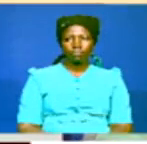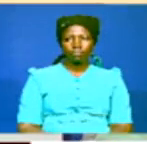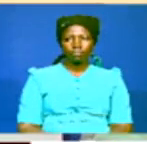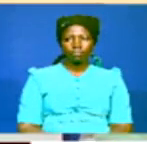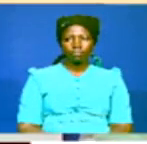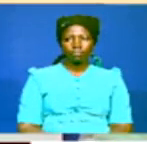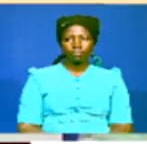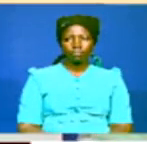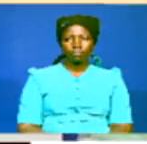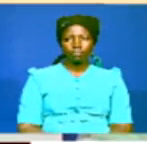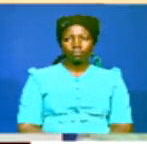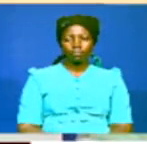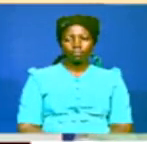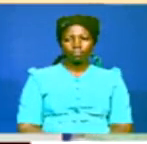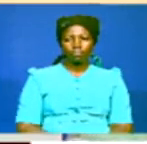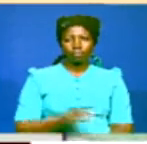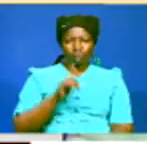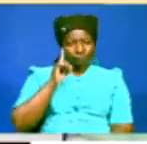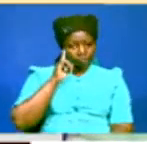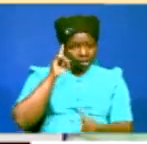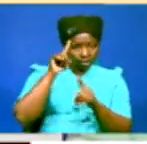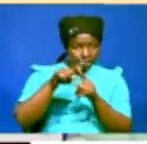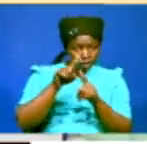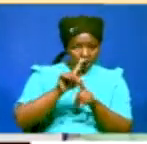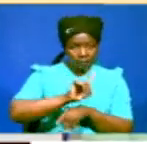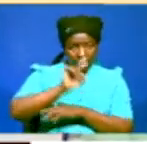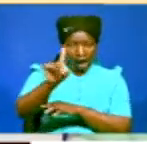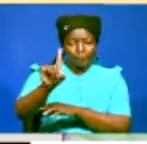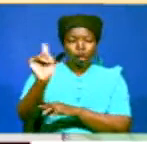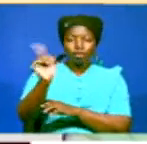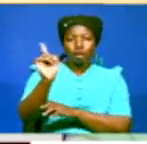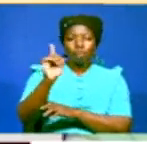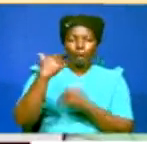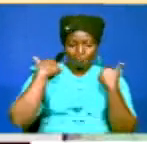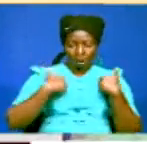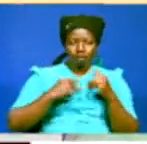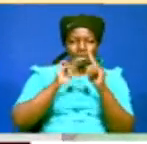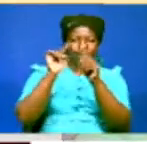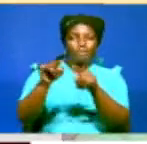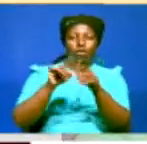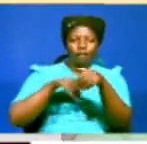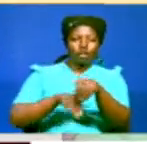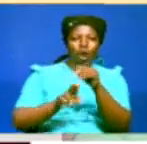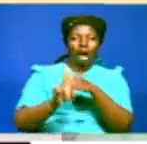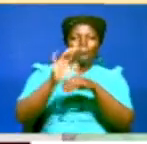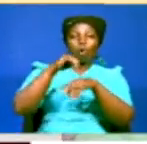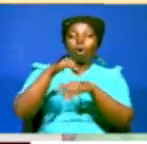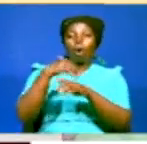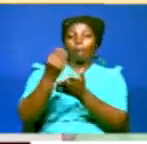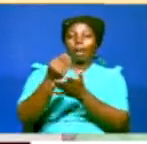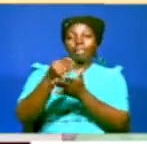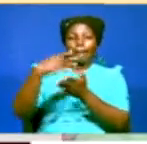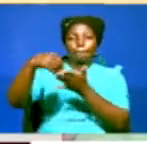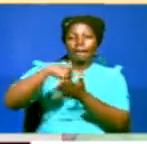Na lengo la kuja hapa Nairobi, nilikuja kufuatilia pesa, malipo ya compensation baada ya